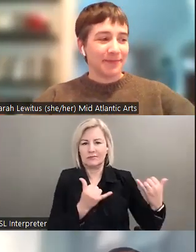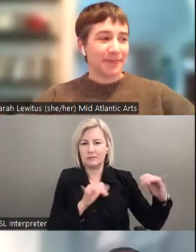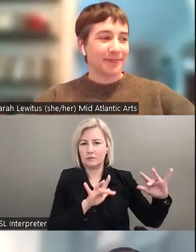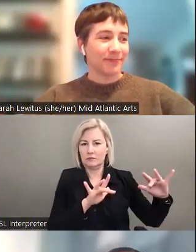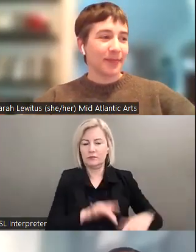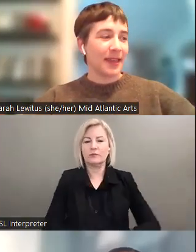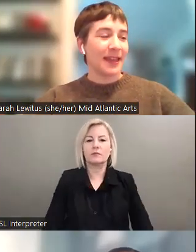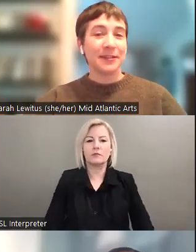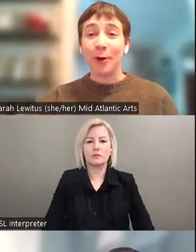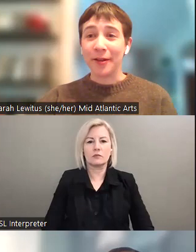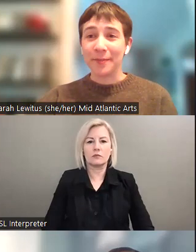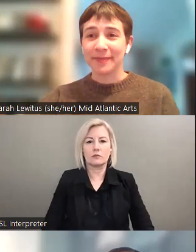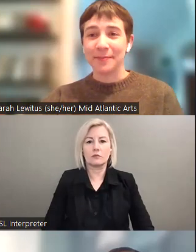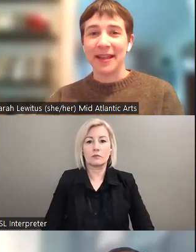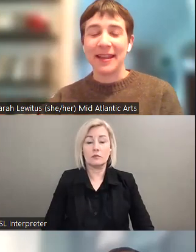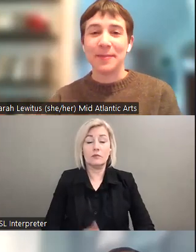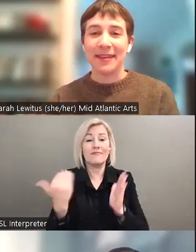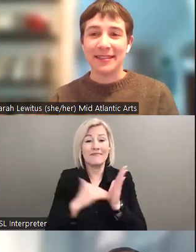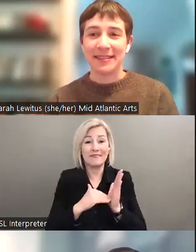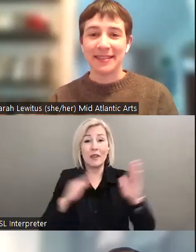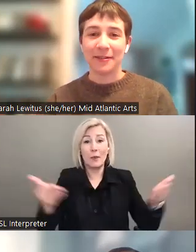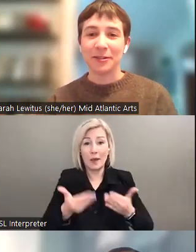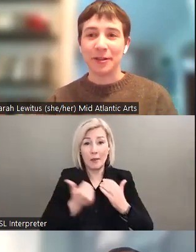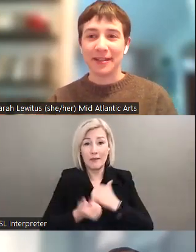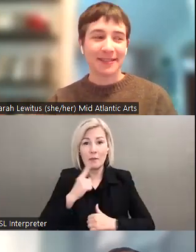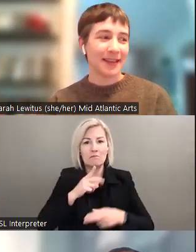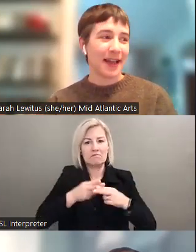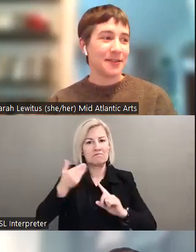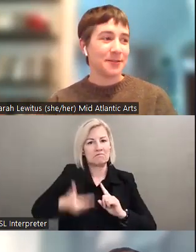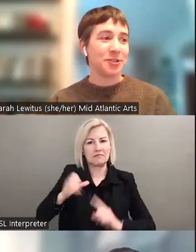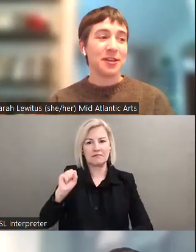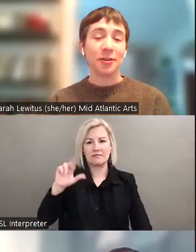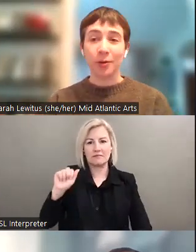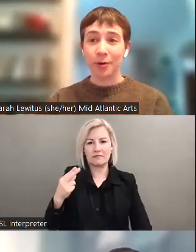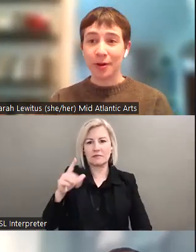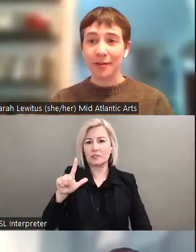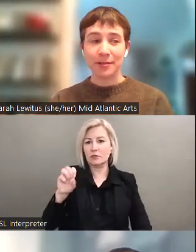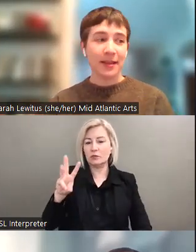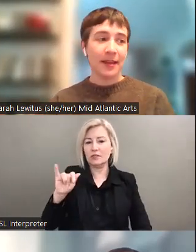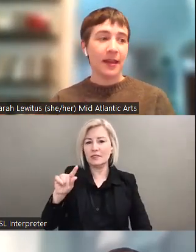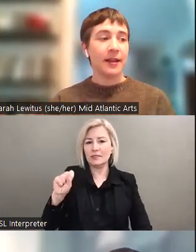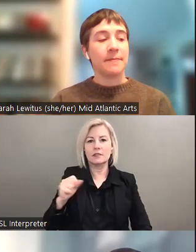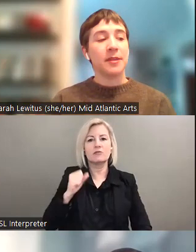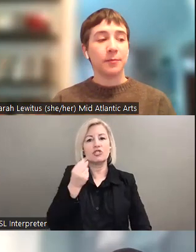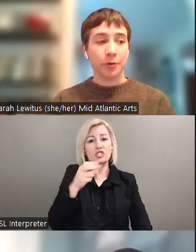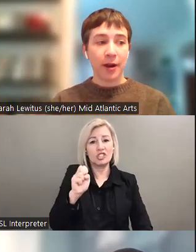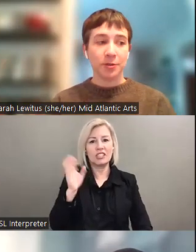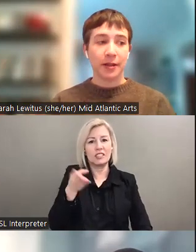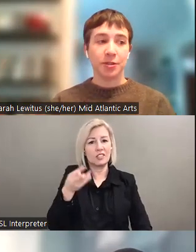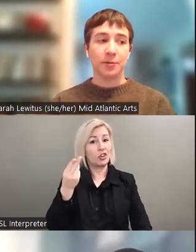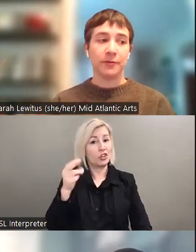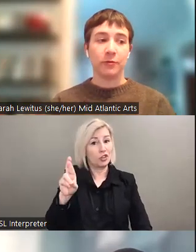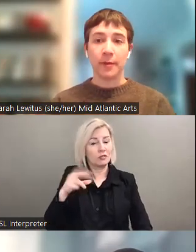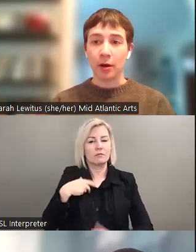All right. Again, welcome. My name is Sarah Lewis. I use she and her pronouns, and I'm the